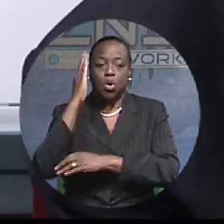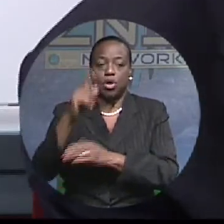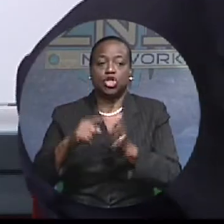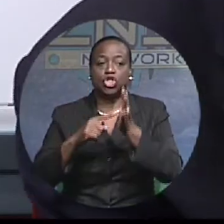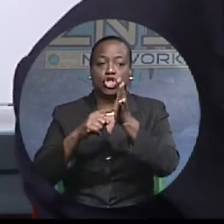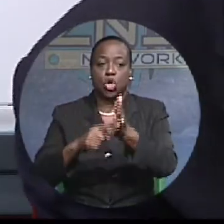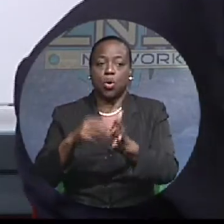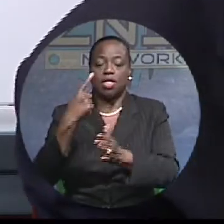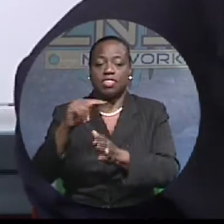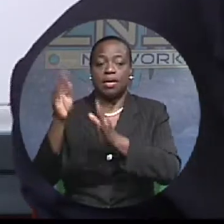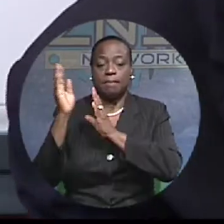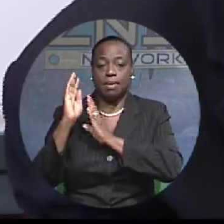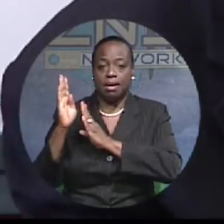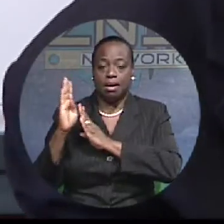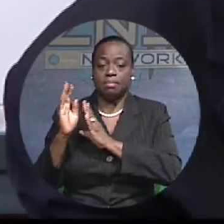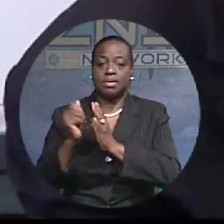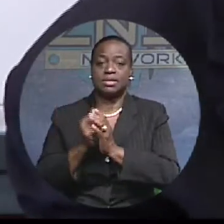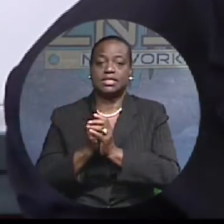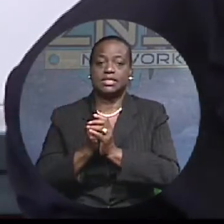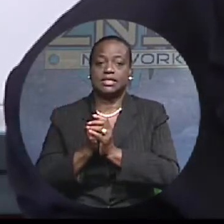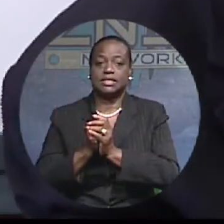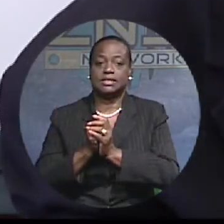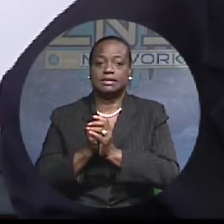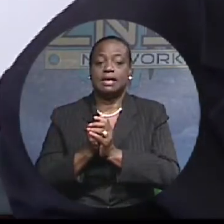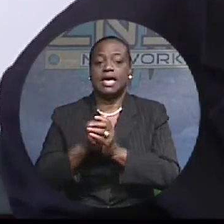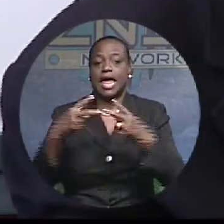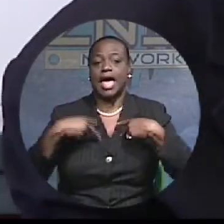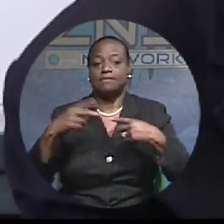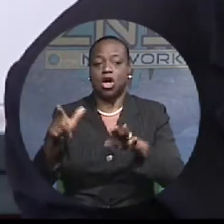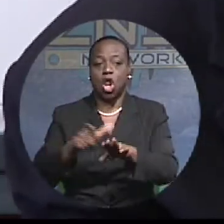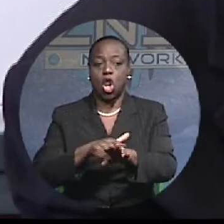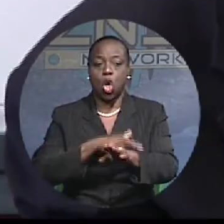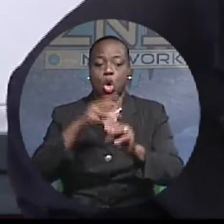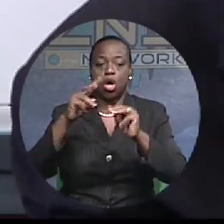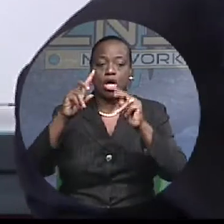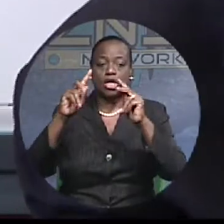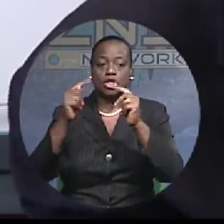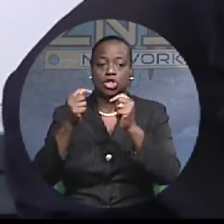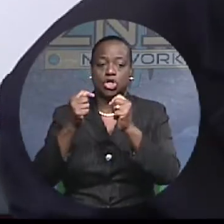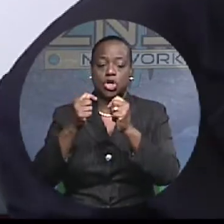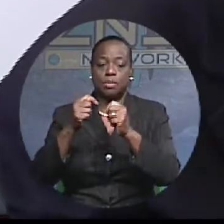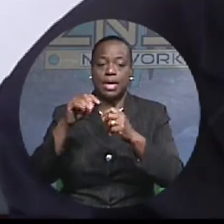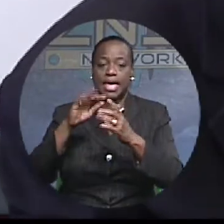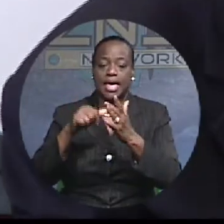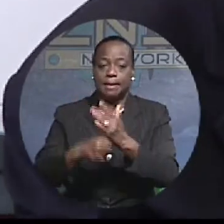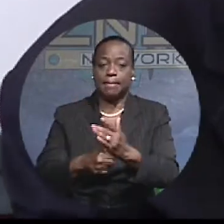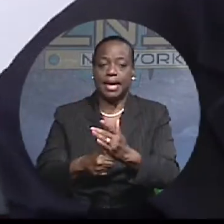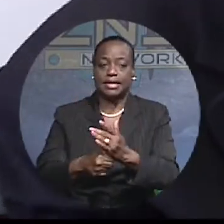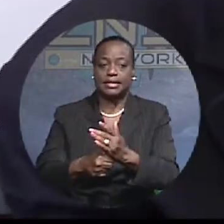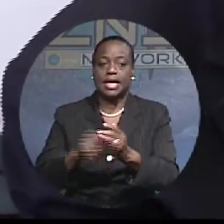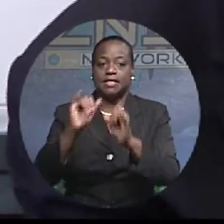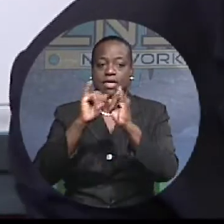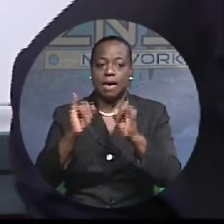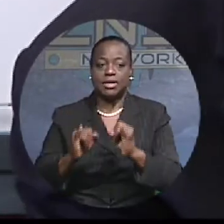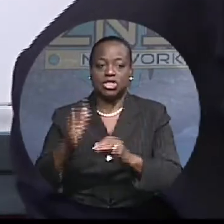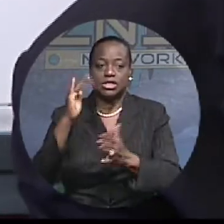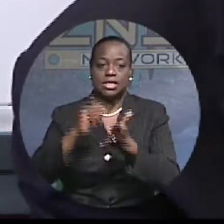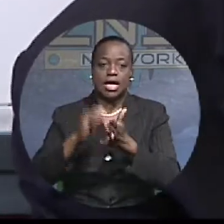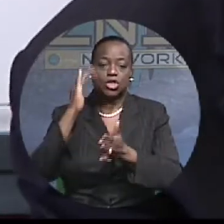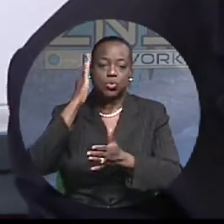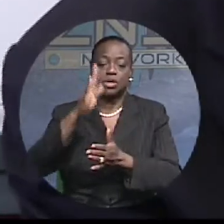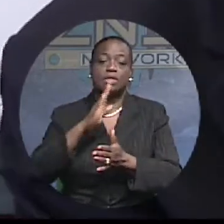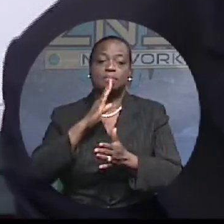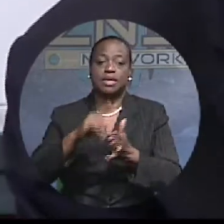visit will also have long-term impact in terms of the images that will be portrayed, and in fact